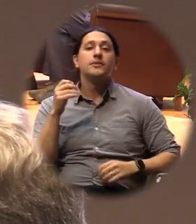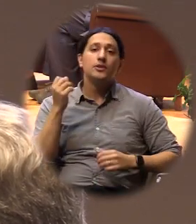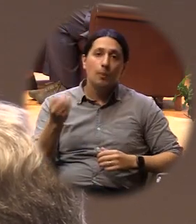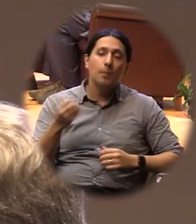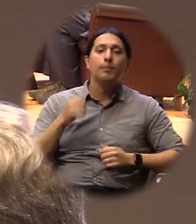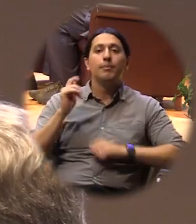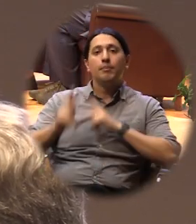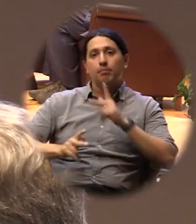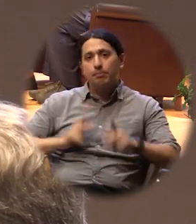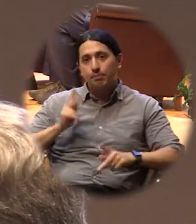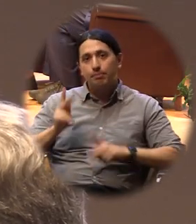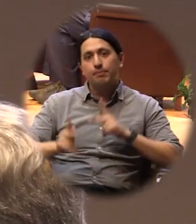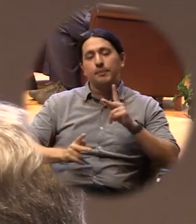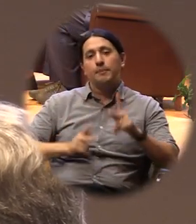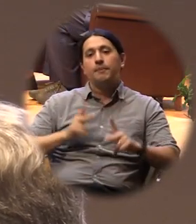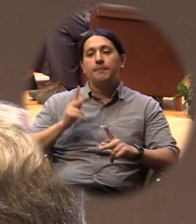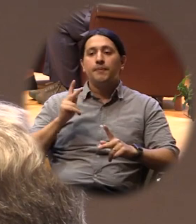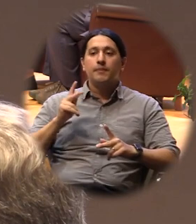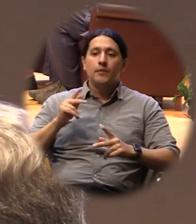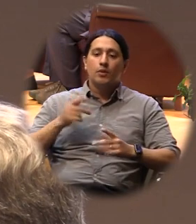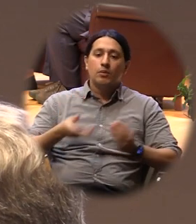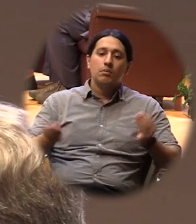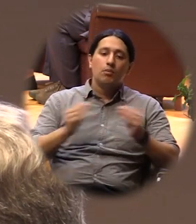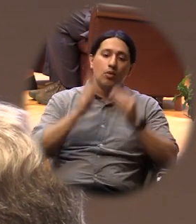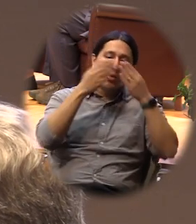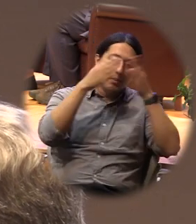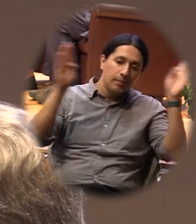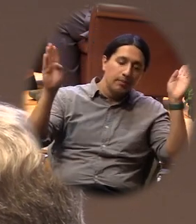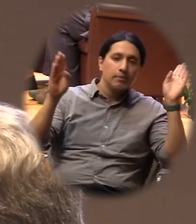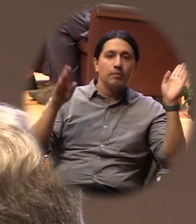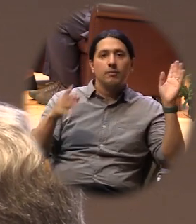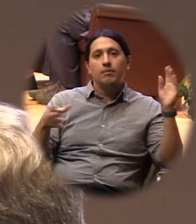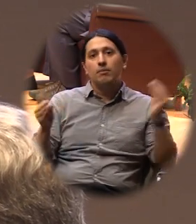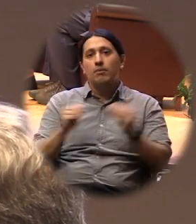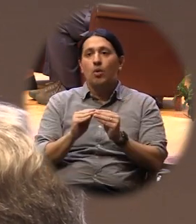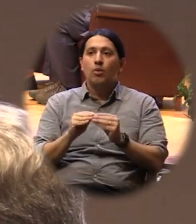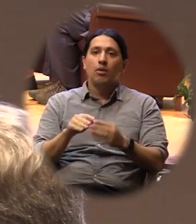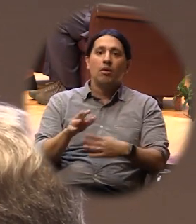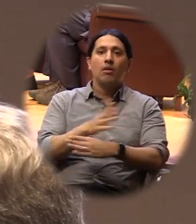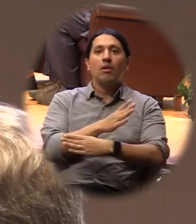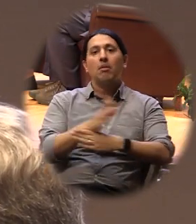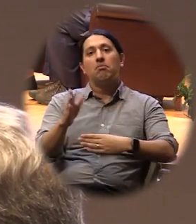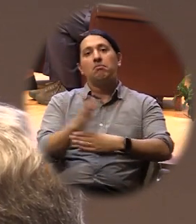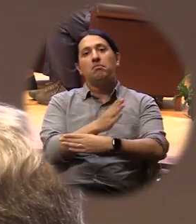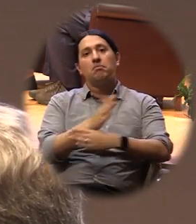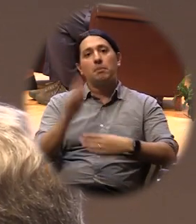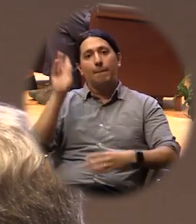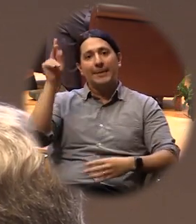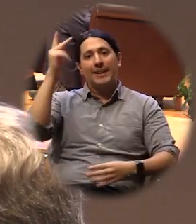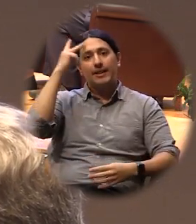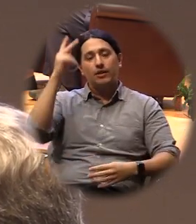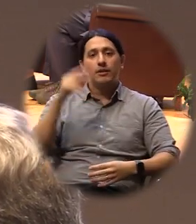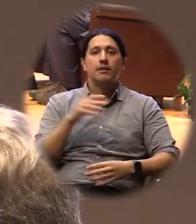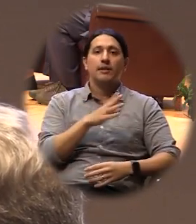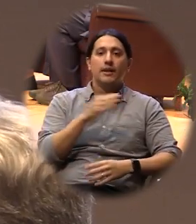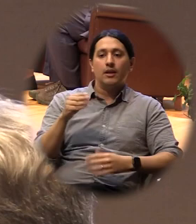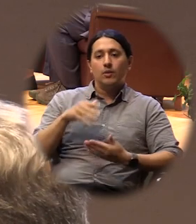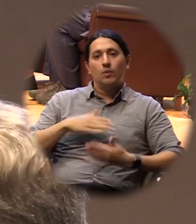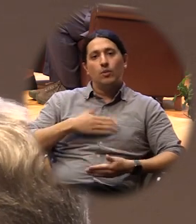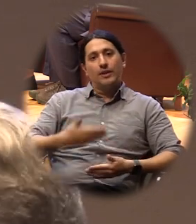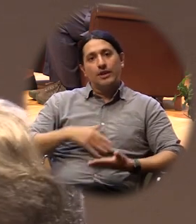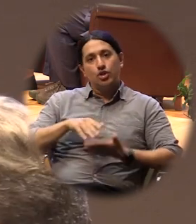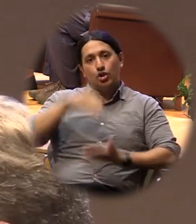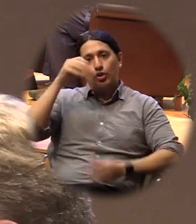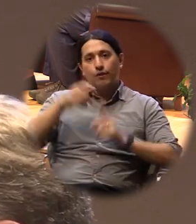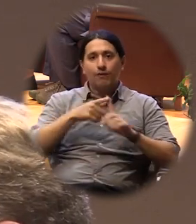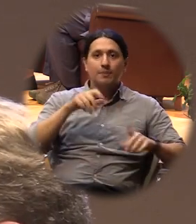folks who have a more open-mindedness to learning from sociology and from science.